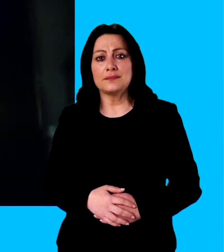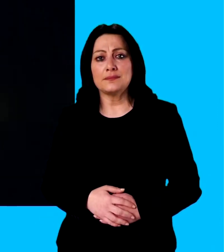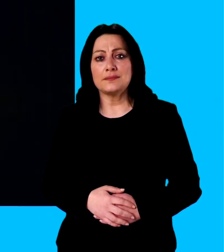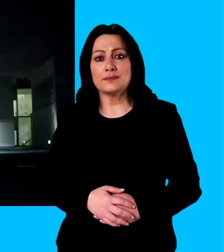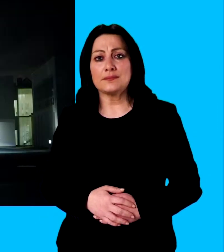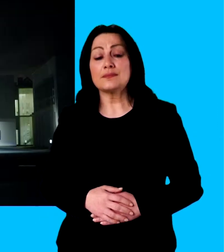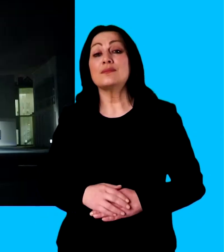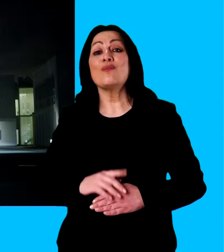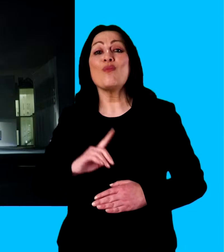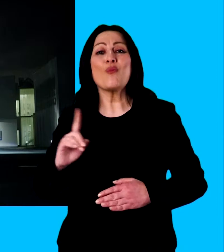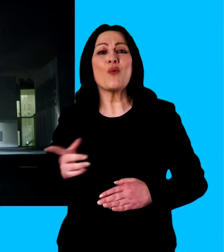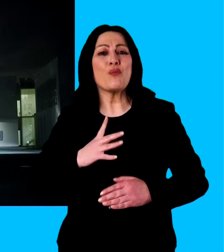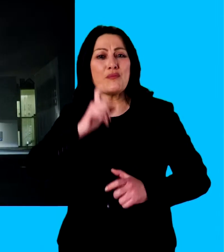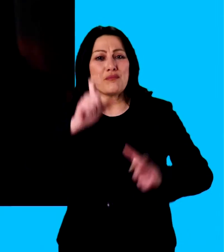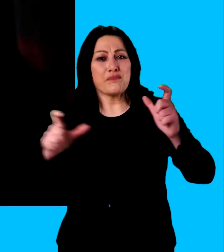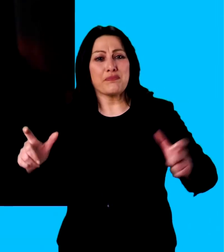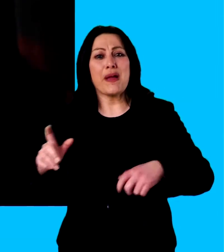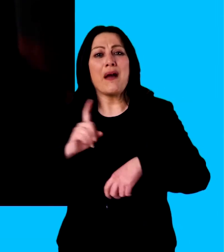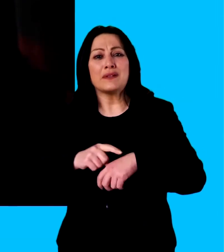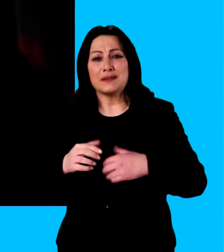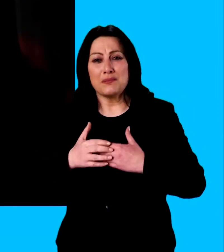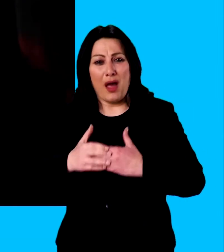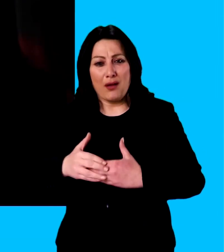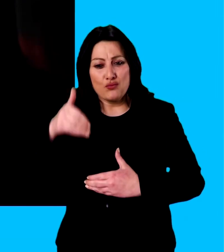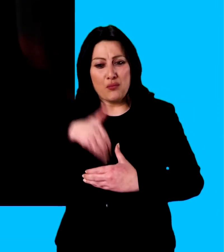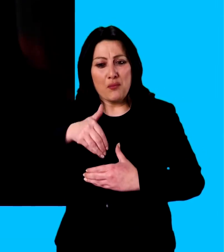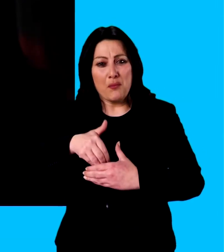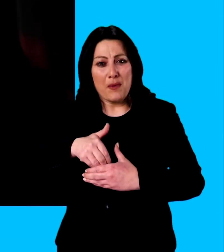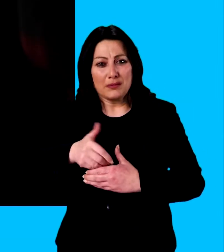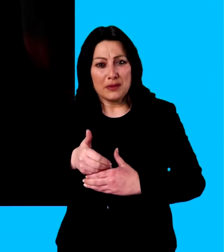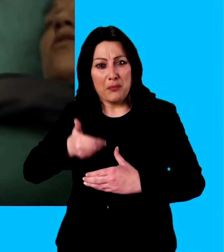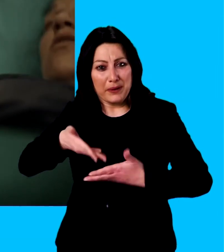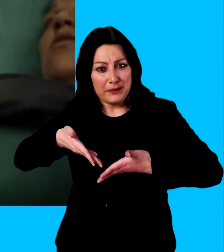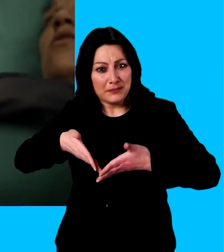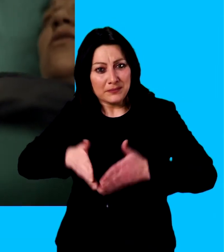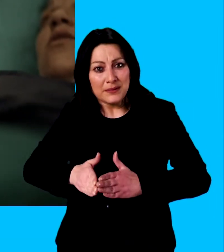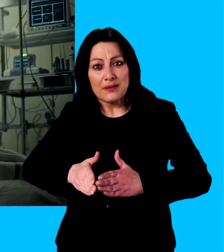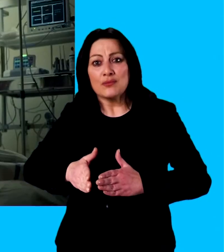And we've all made an impact on the world even before we're born.